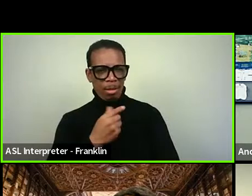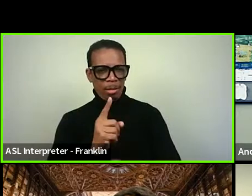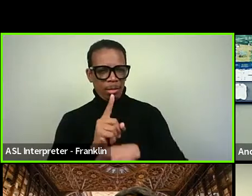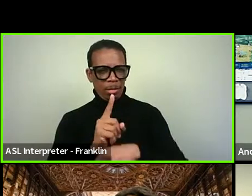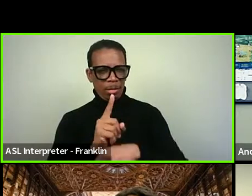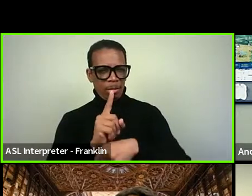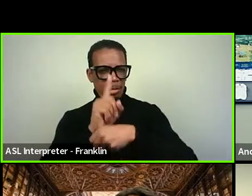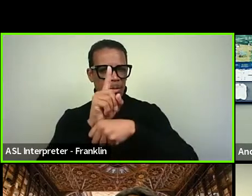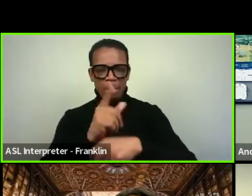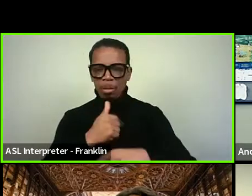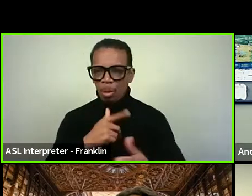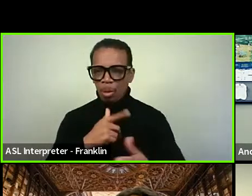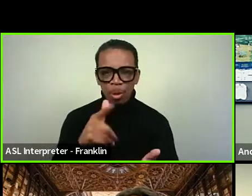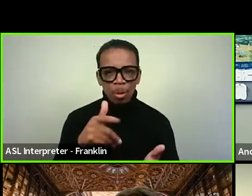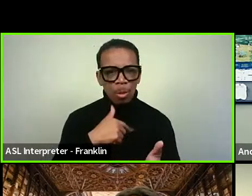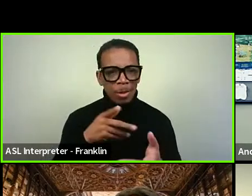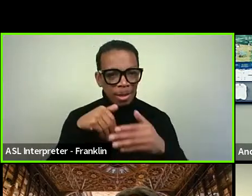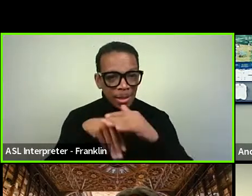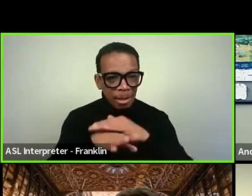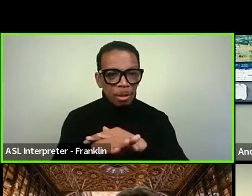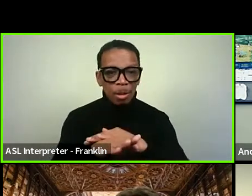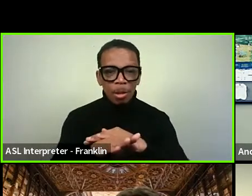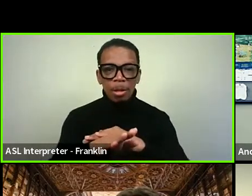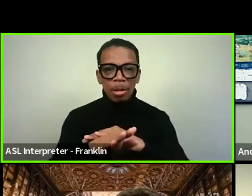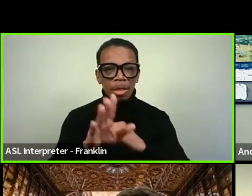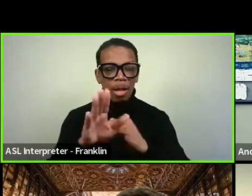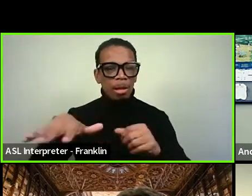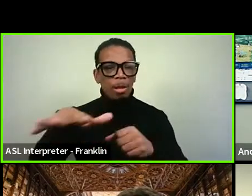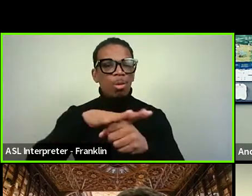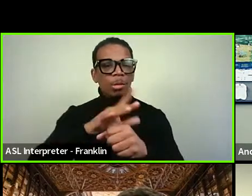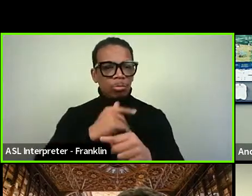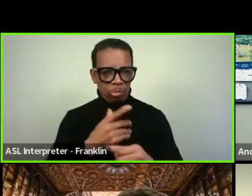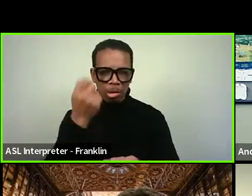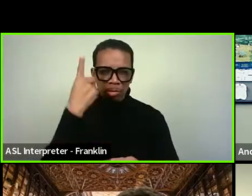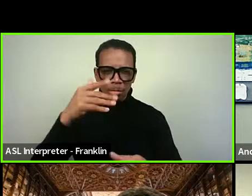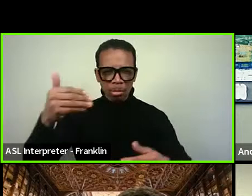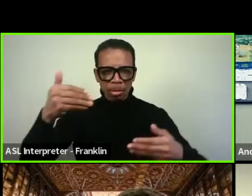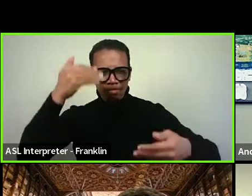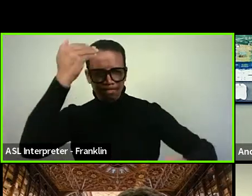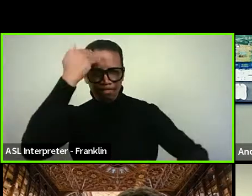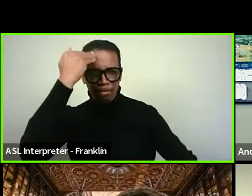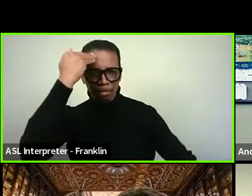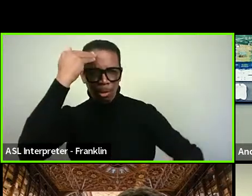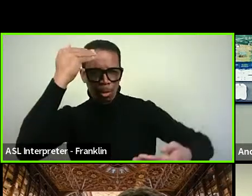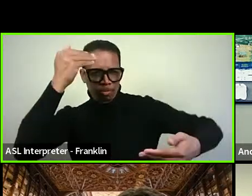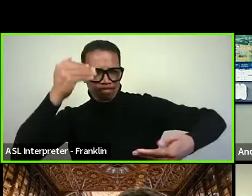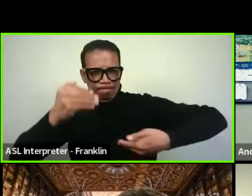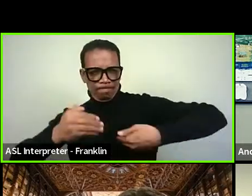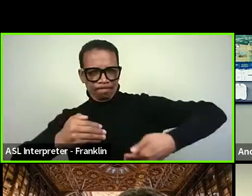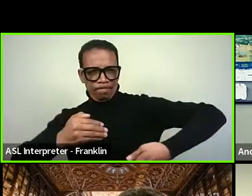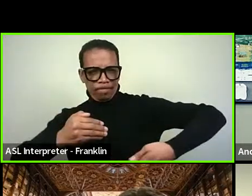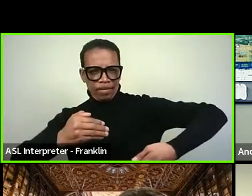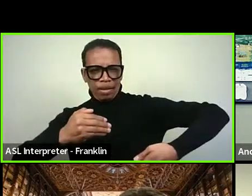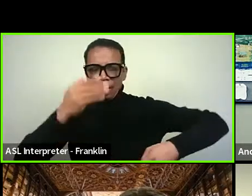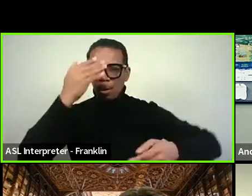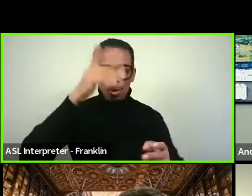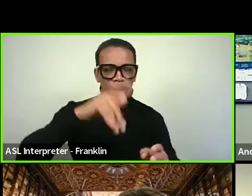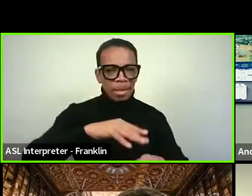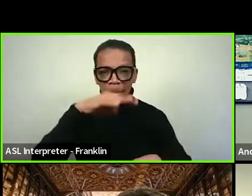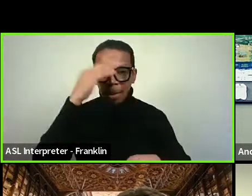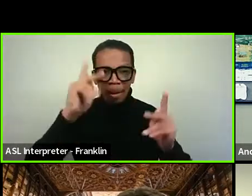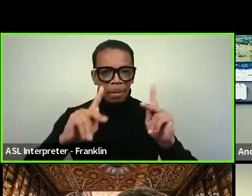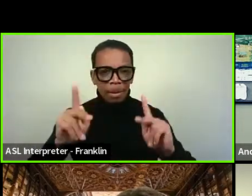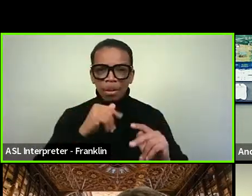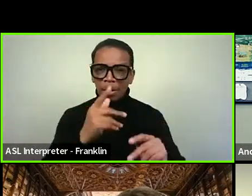enter these spaces, we are aware of that, whether it is subconsciously or consciously. We as Black humans are aware that we are not